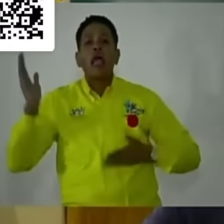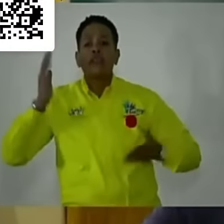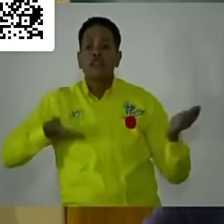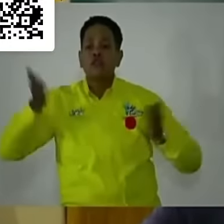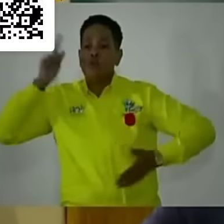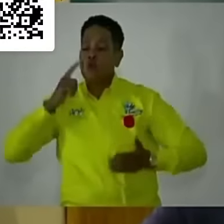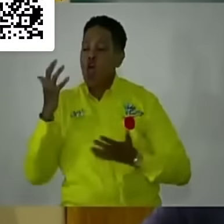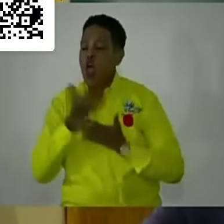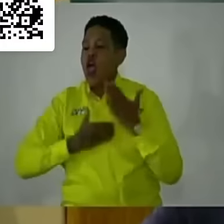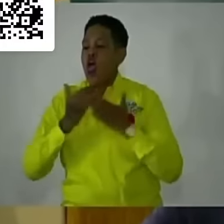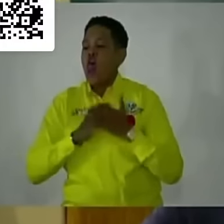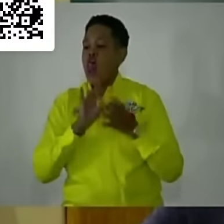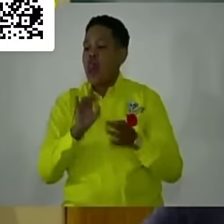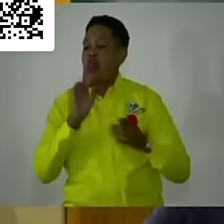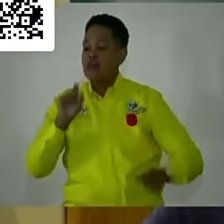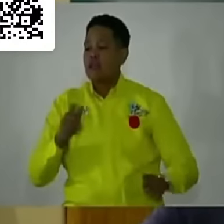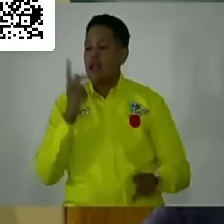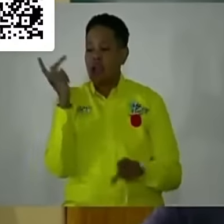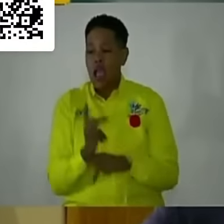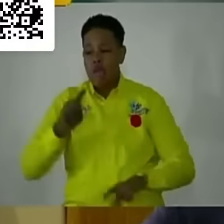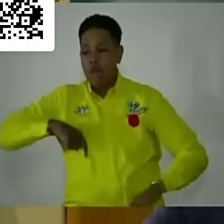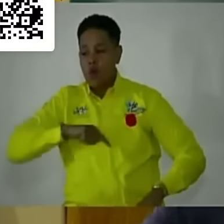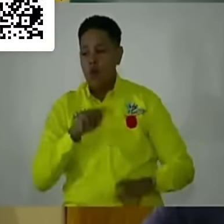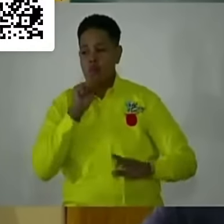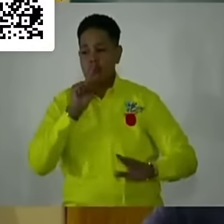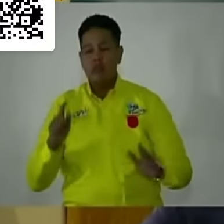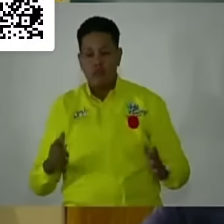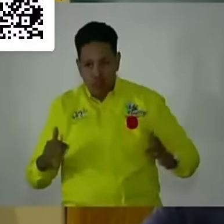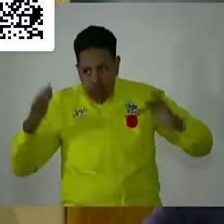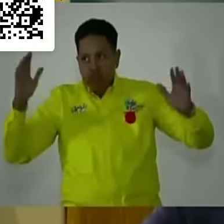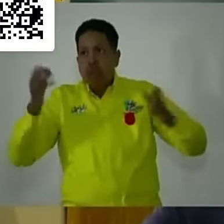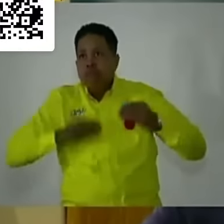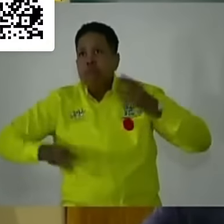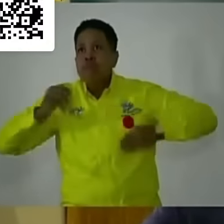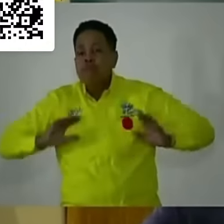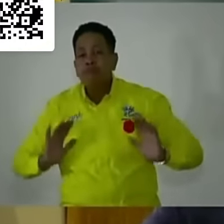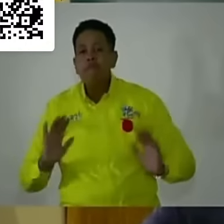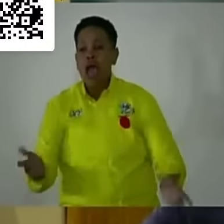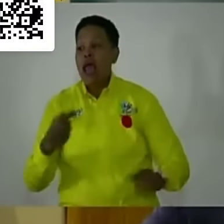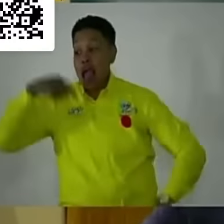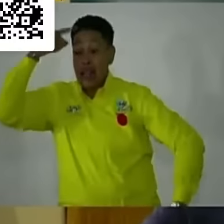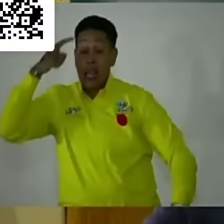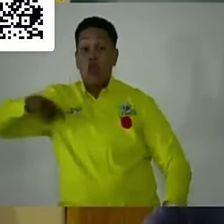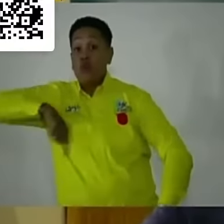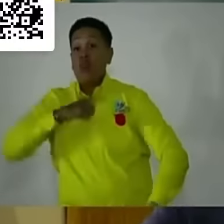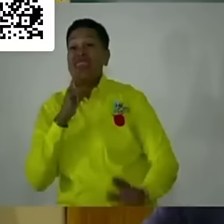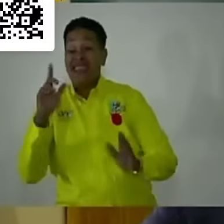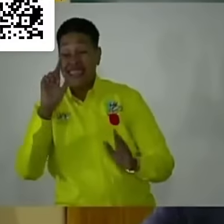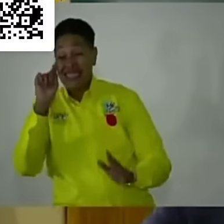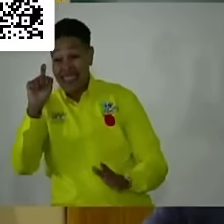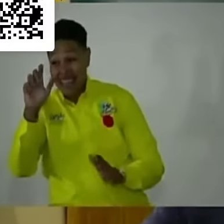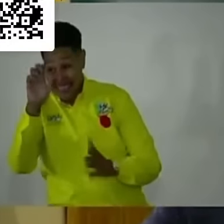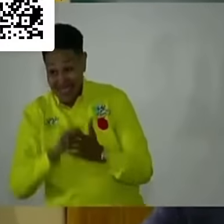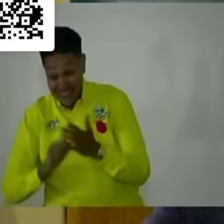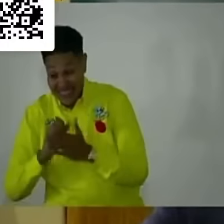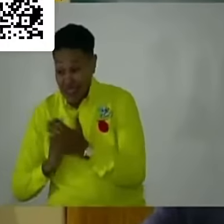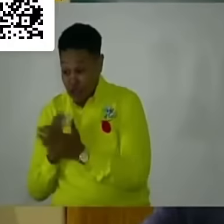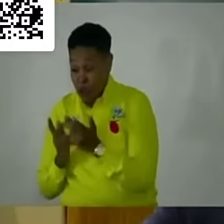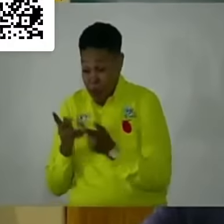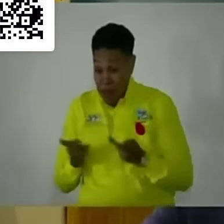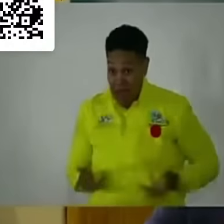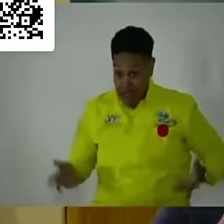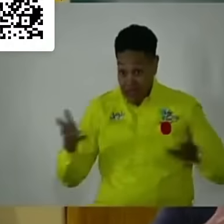earnings and kept us afloat. And I think even as we levy some of the criticism, that